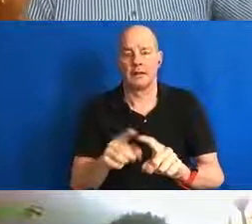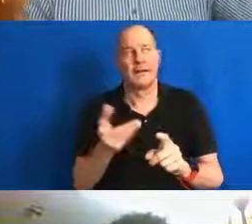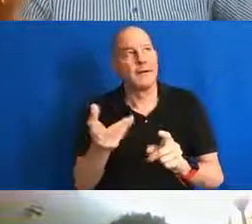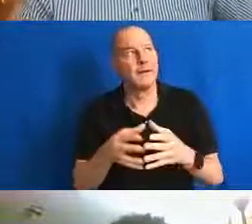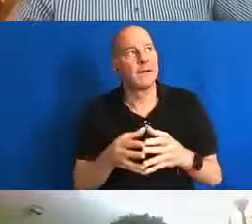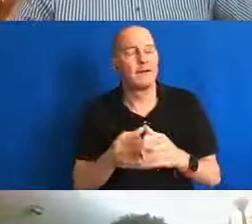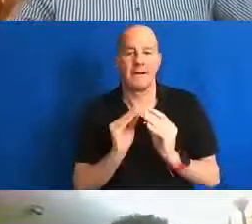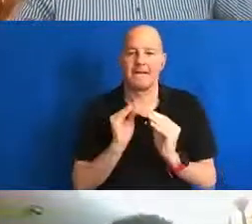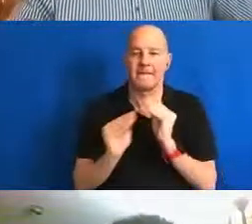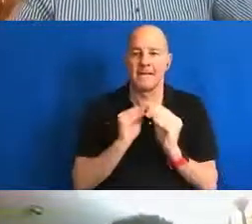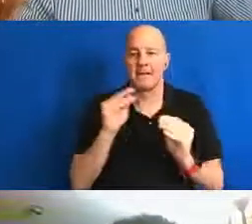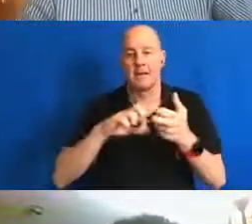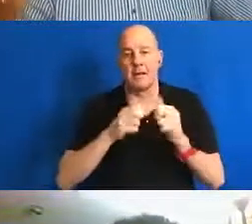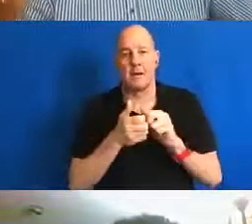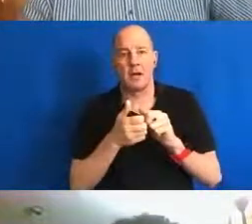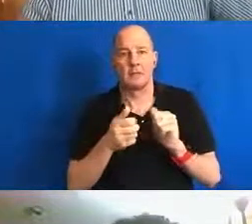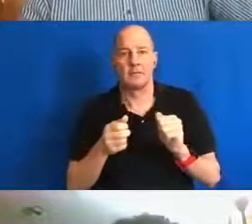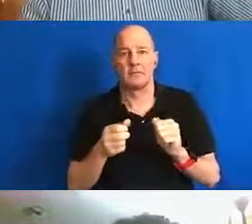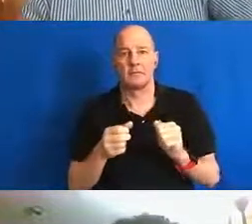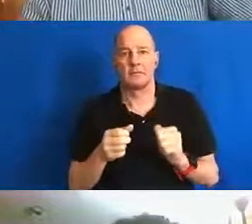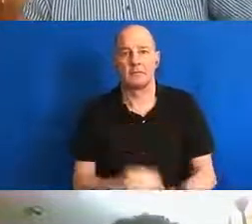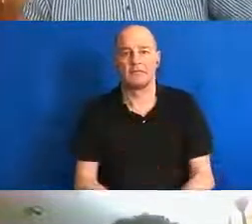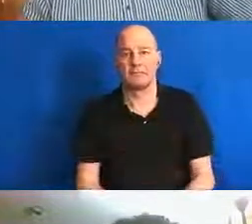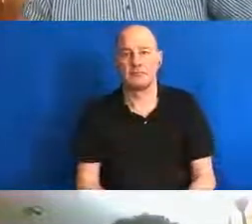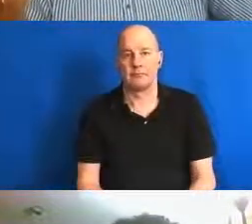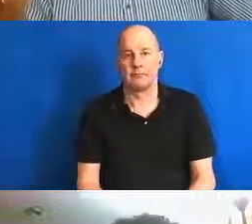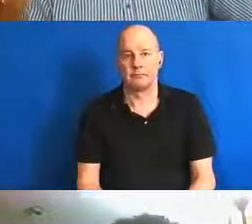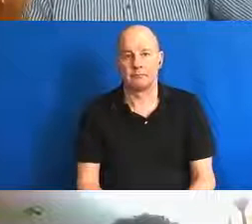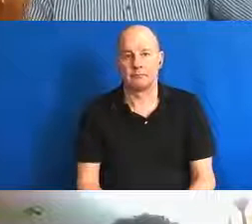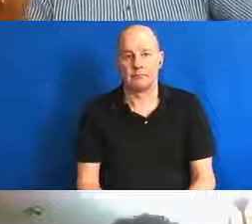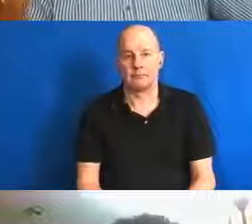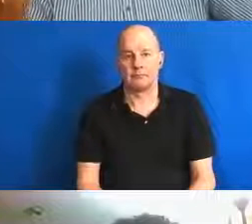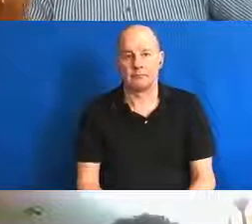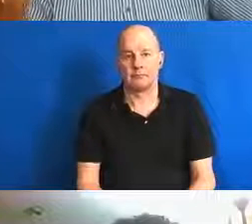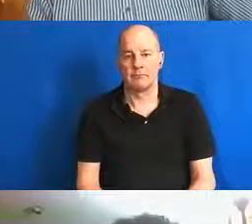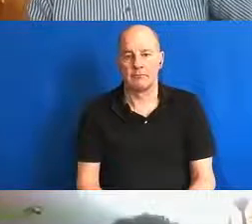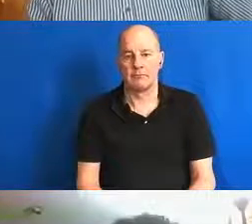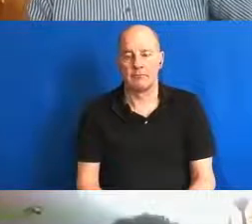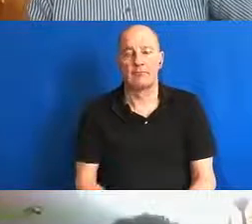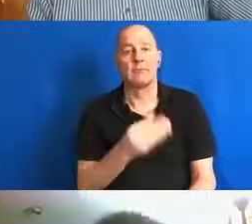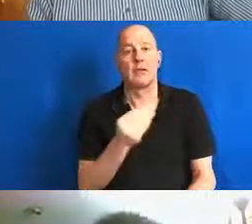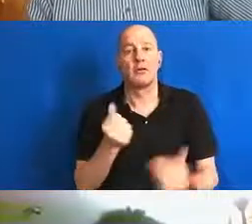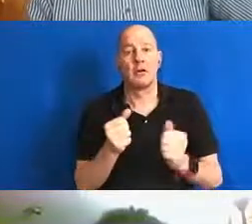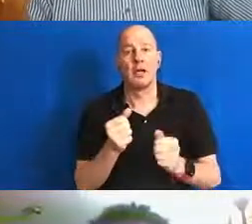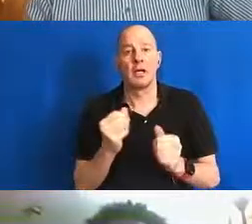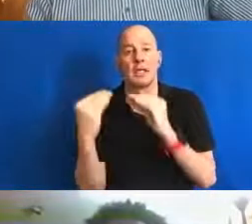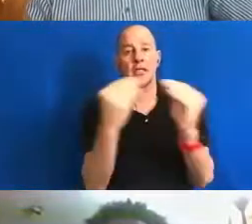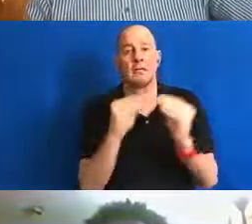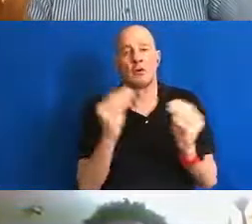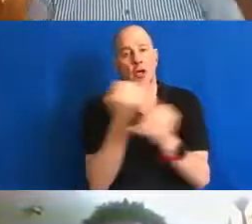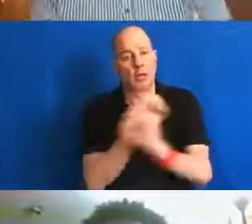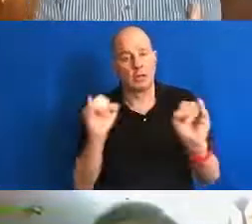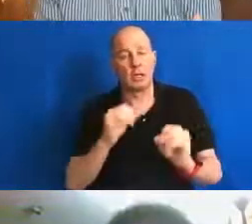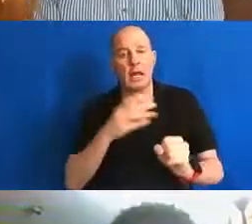fixing the problems of the past. I focus more autonomy and sustainability.